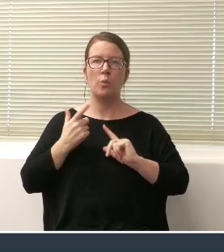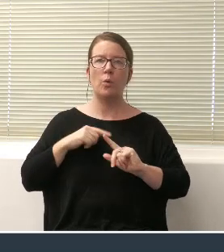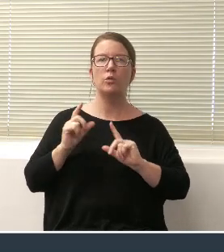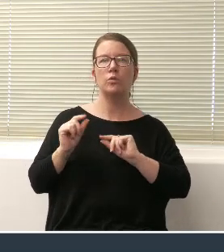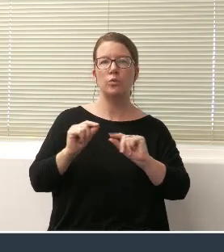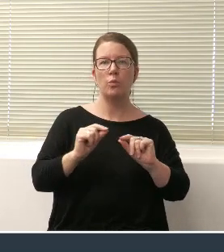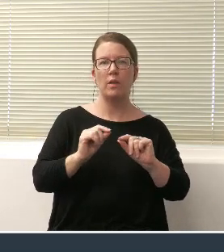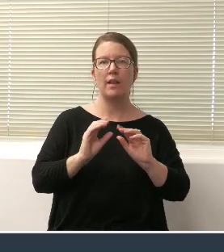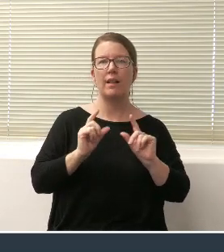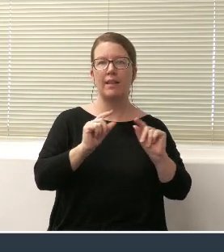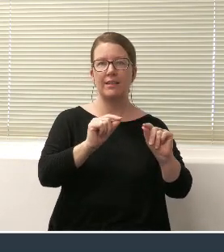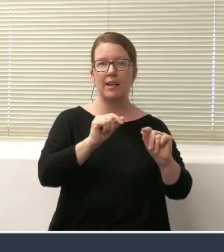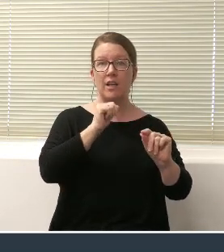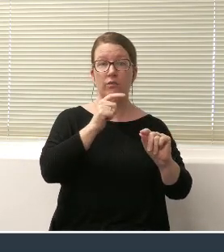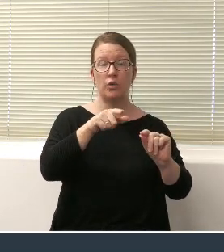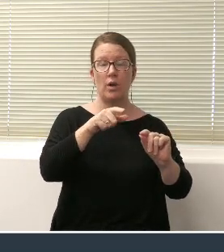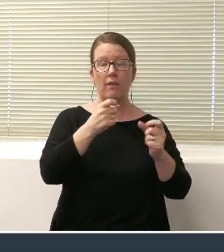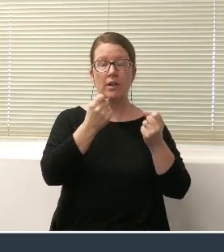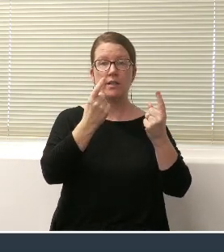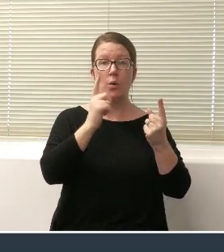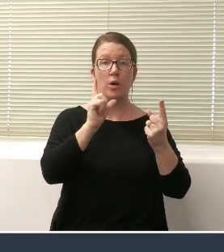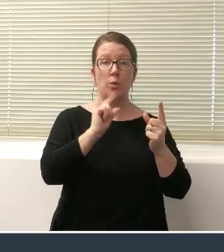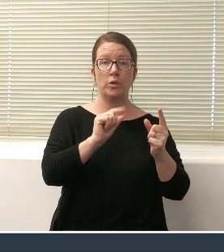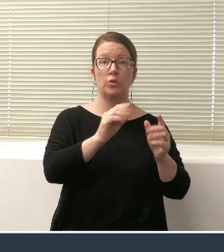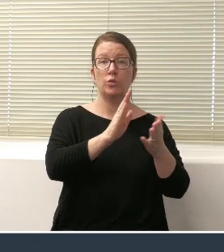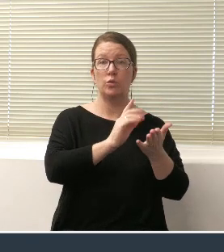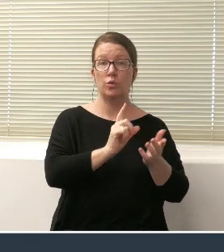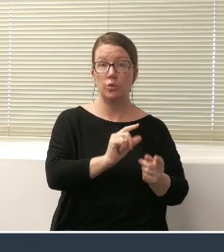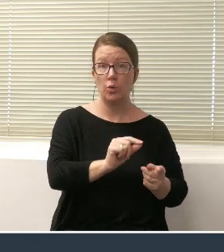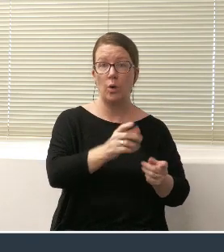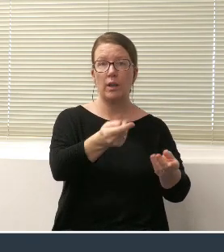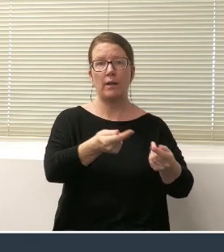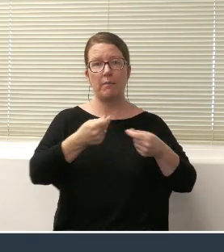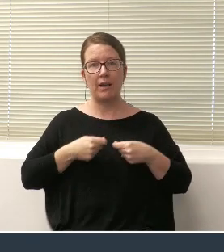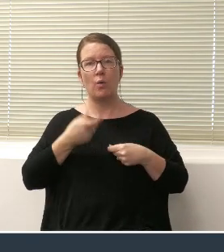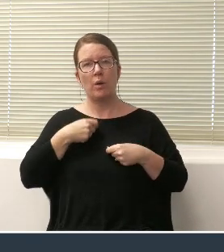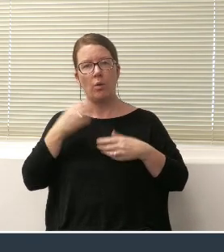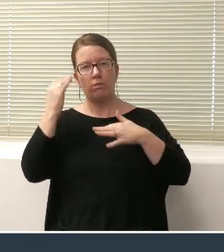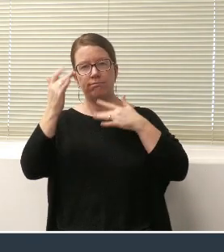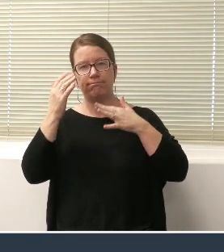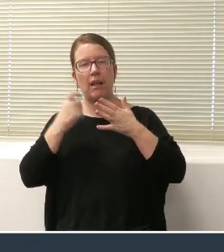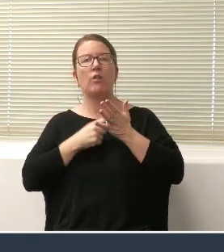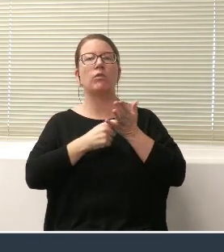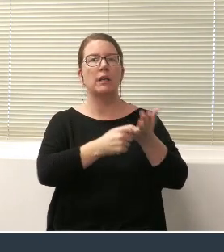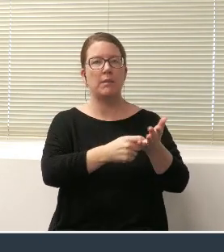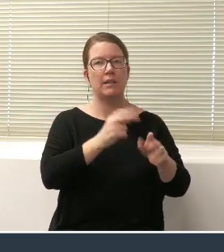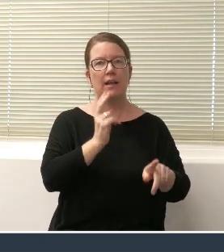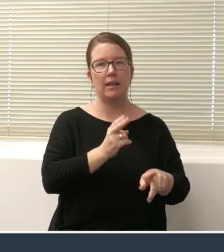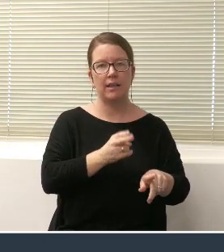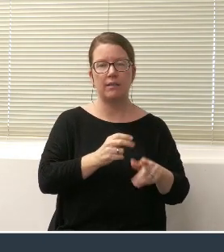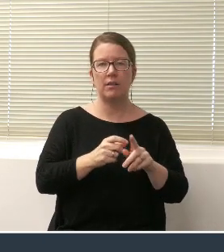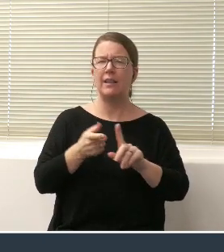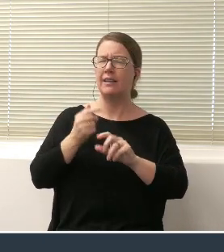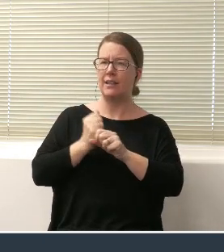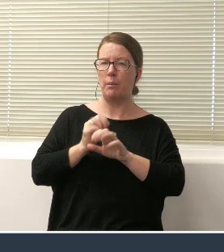will come back with recommendations on how to deal with it. Can I just do a follow-up on that? And so if you find one of them